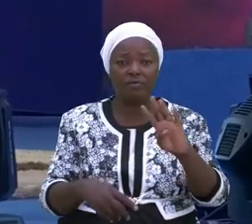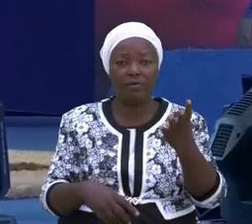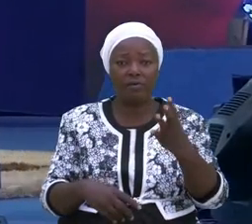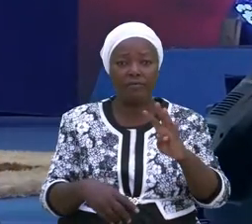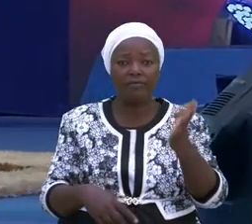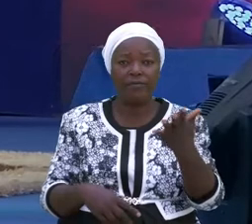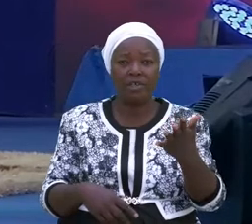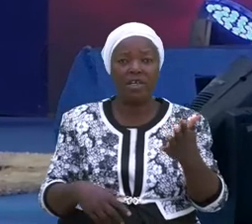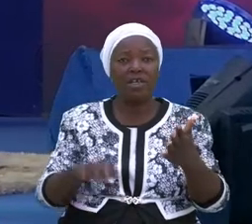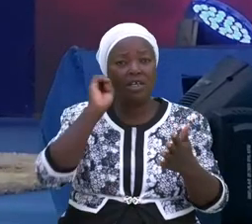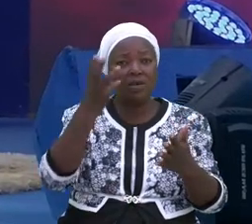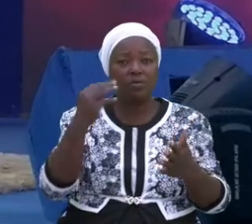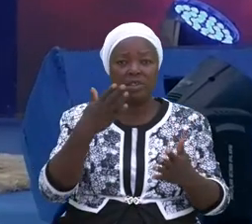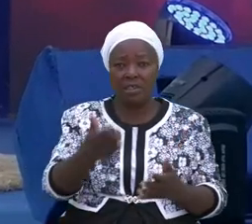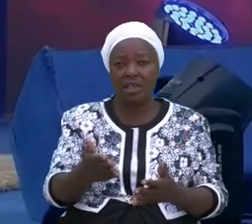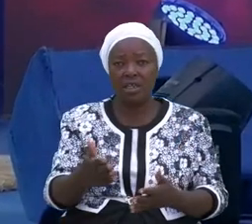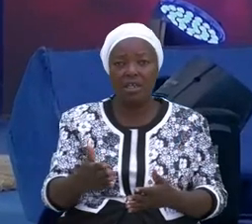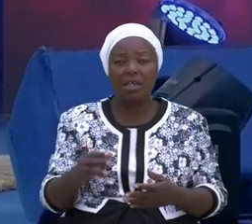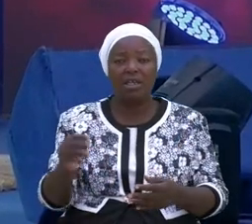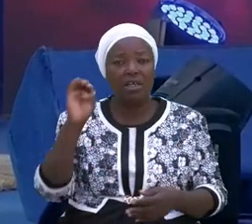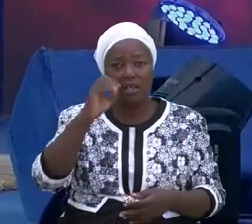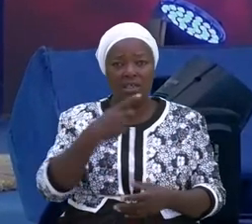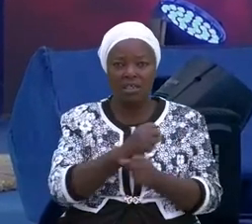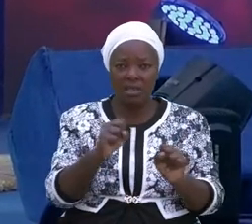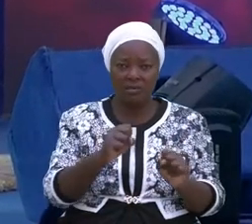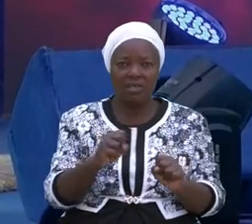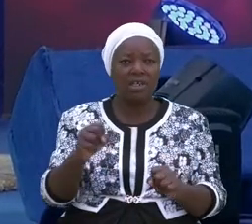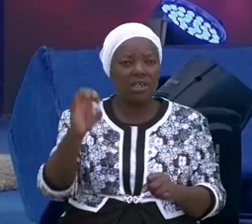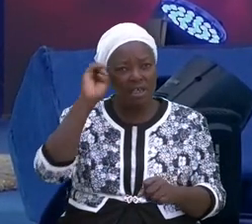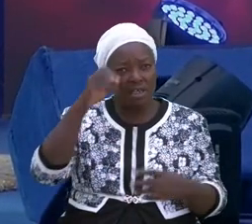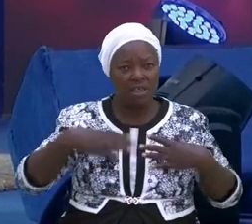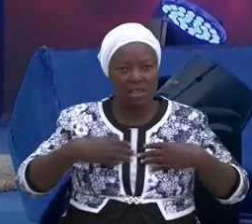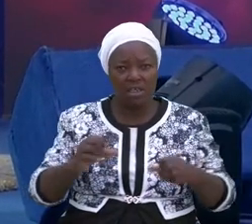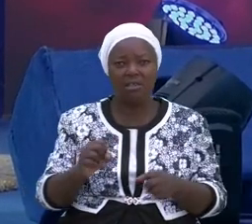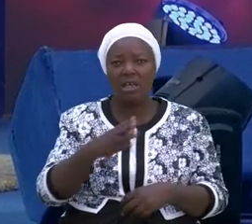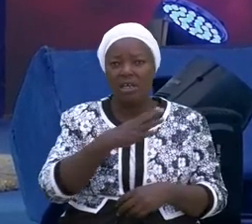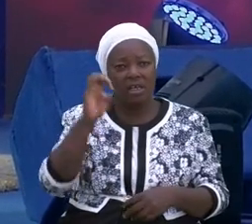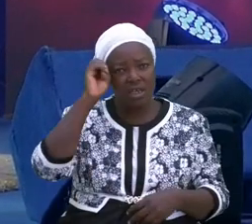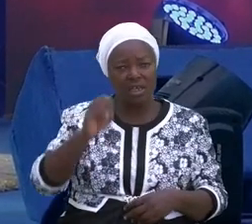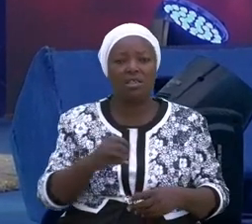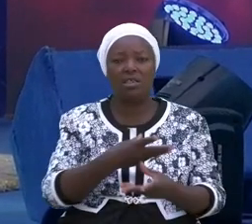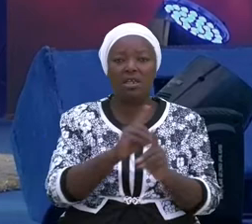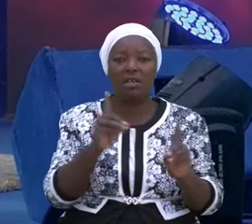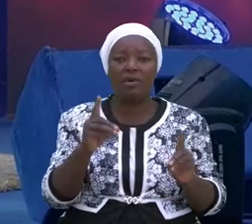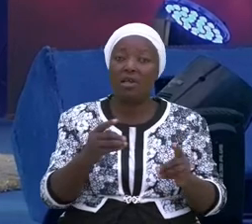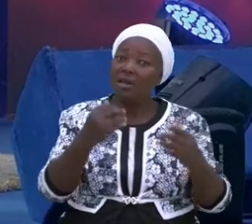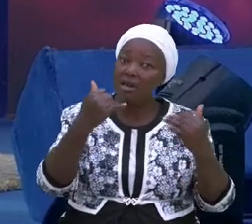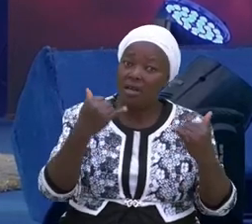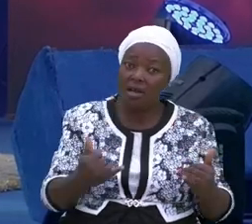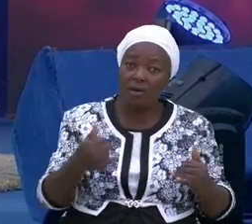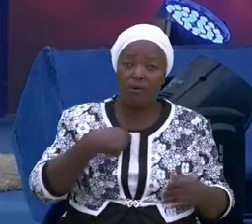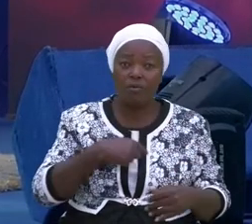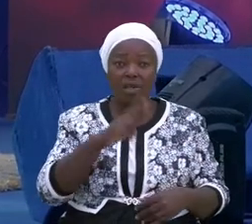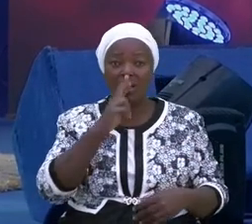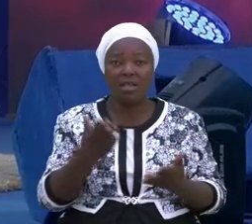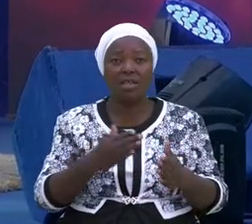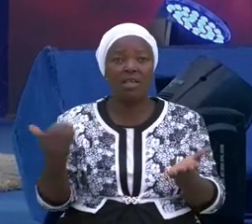was there. He saved, he healed, he delivered. Now we're here